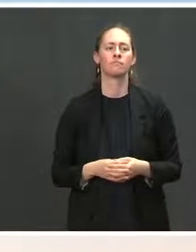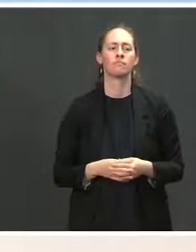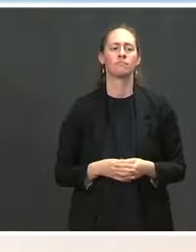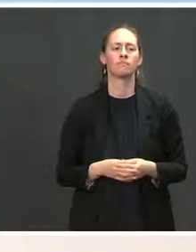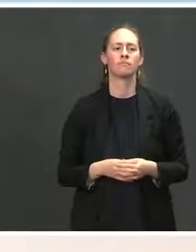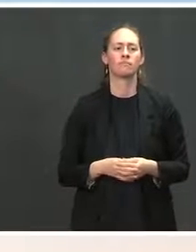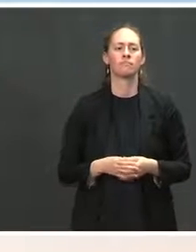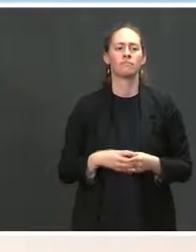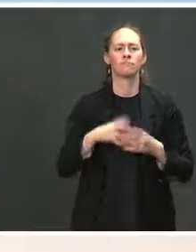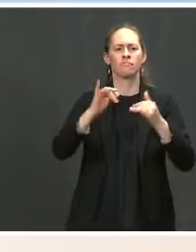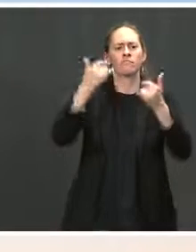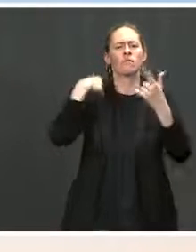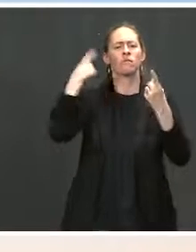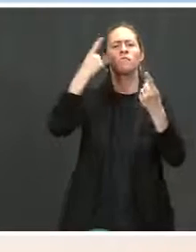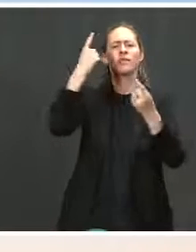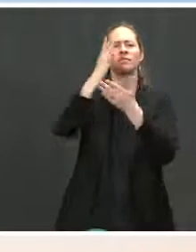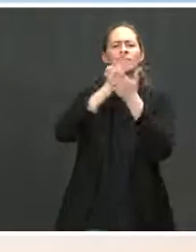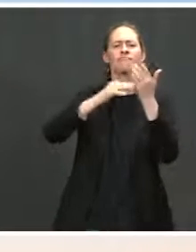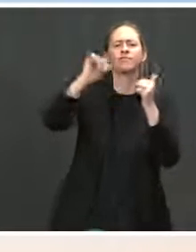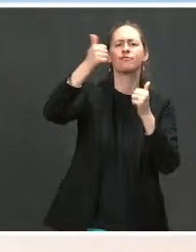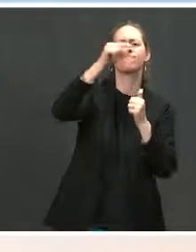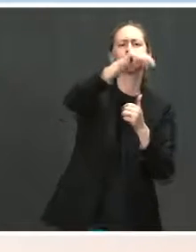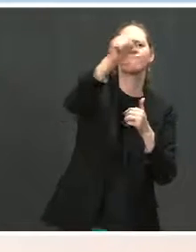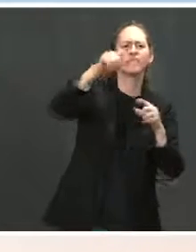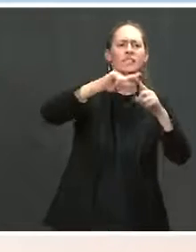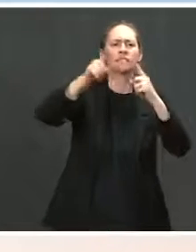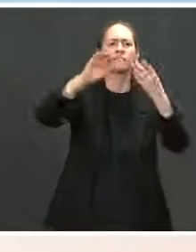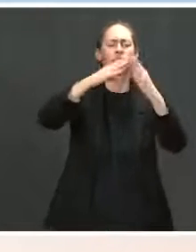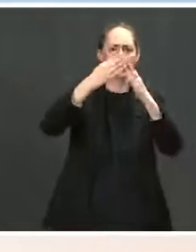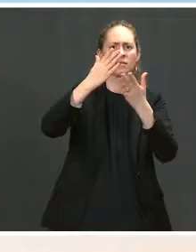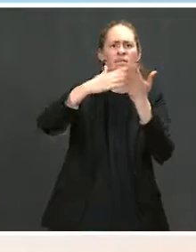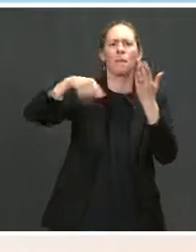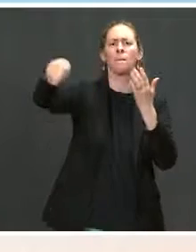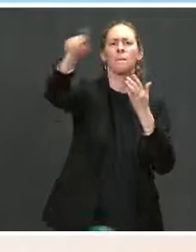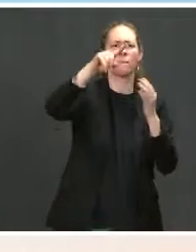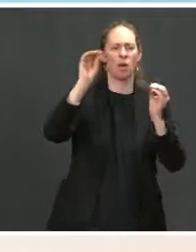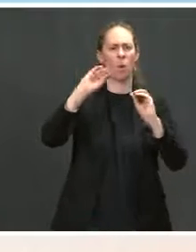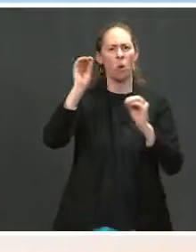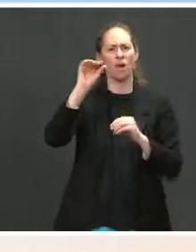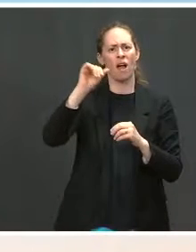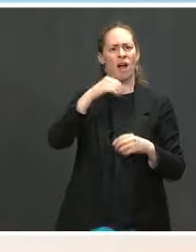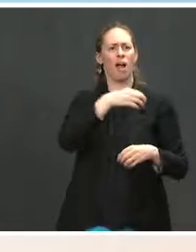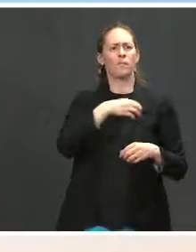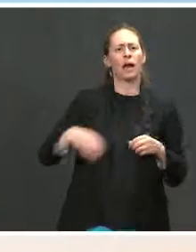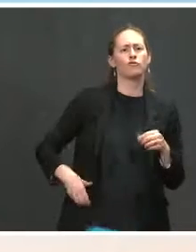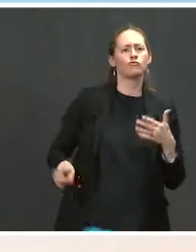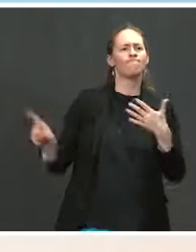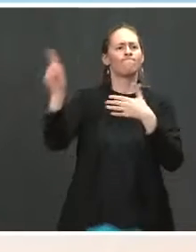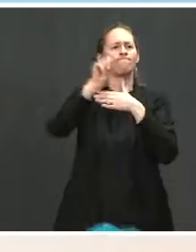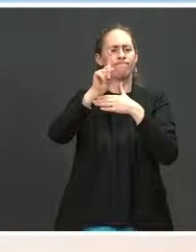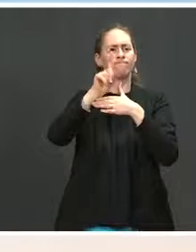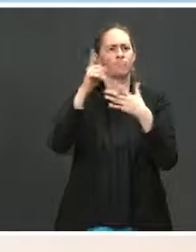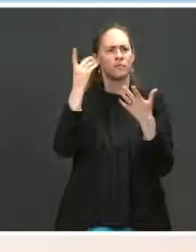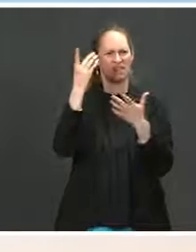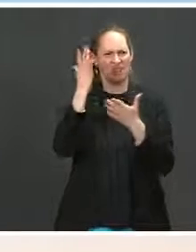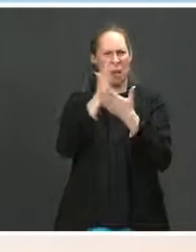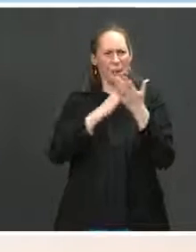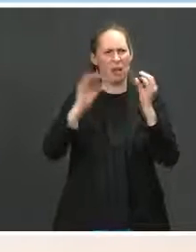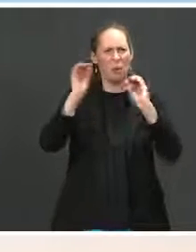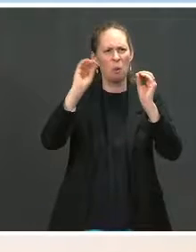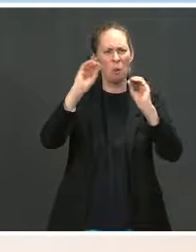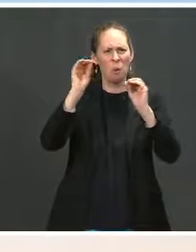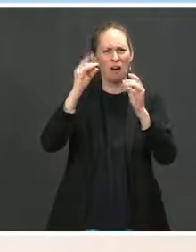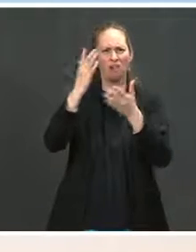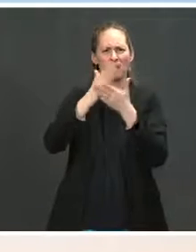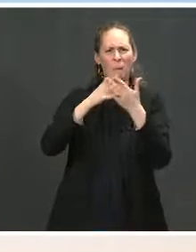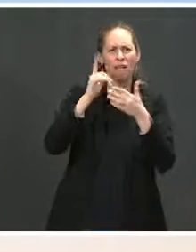to them. They have charged affairs, but they do not have ambassadors. Is there any more guidance you can give us on when those critical roles will be filled, or at least